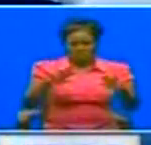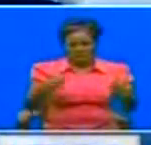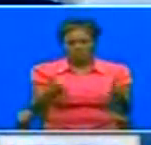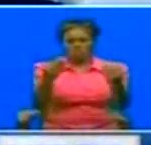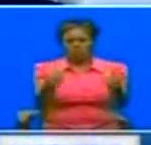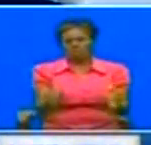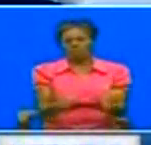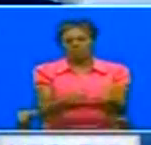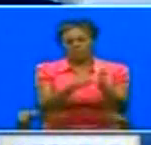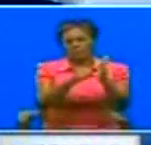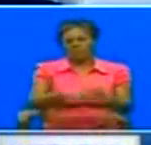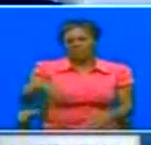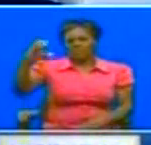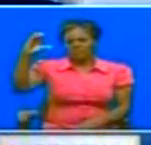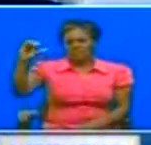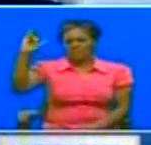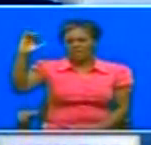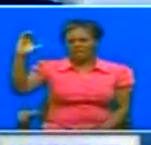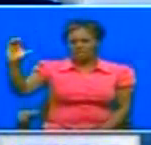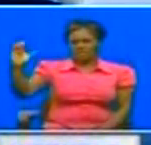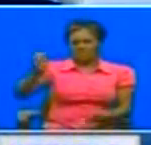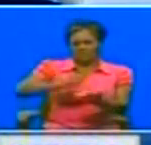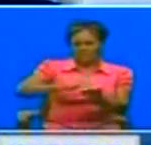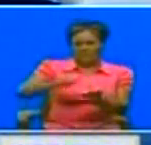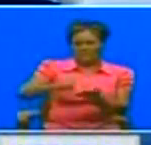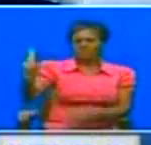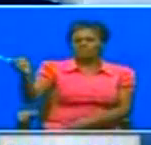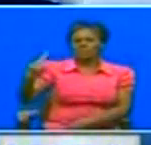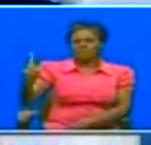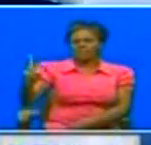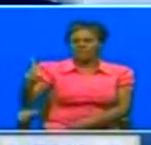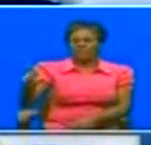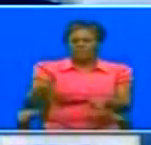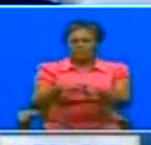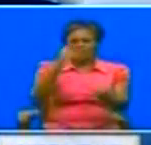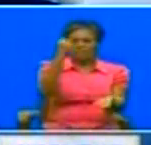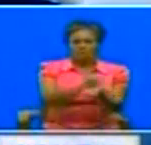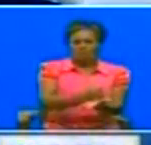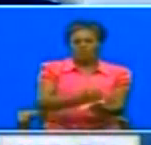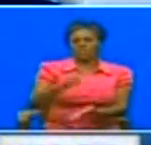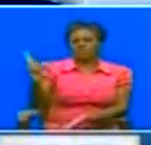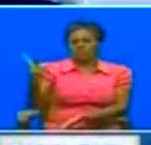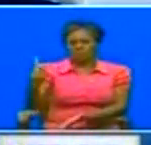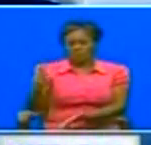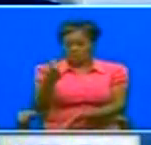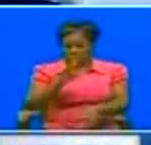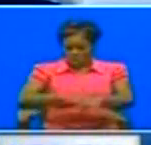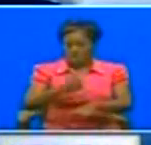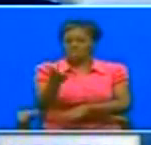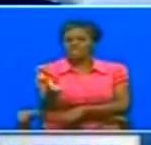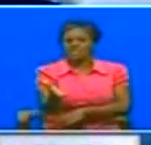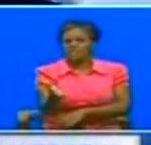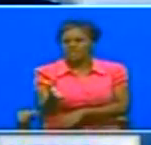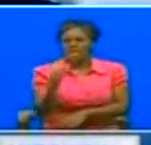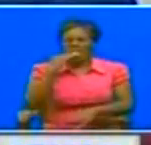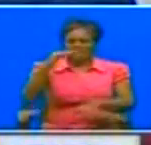children. Okay, Alan, the CIC has written to the president and has written to the office of the president with respect to this, that the